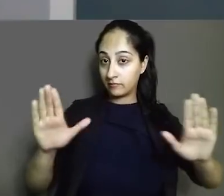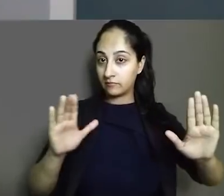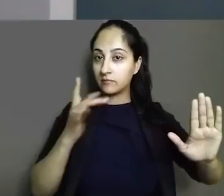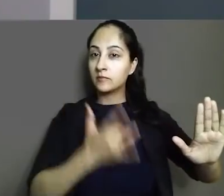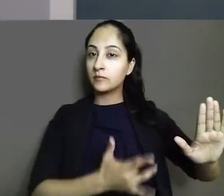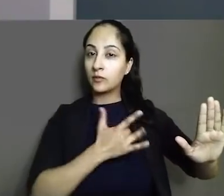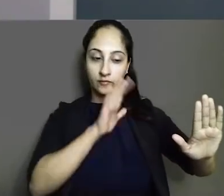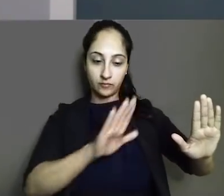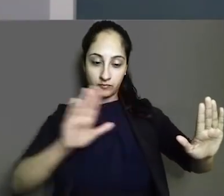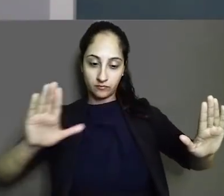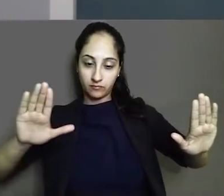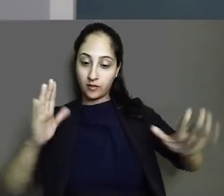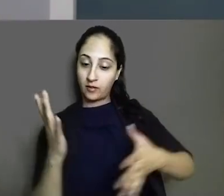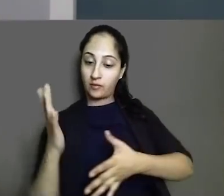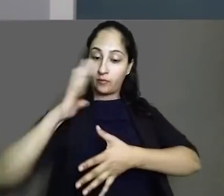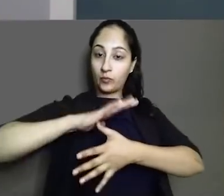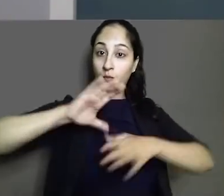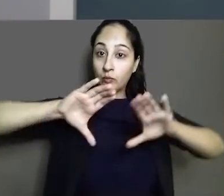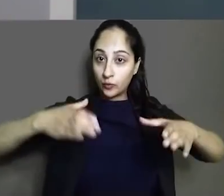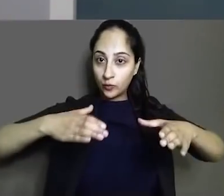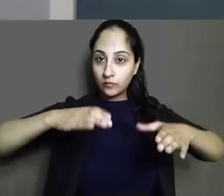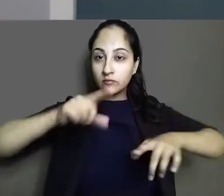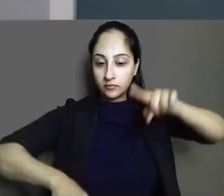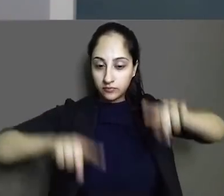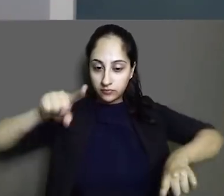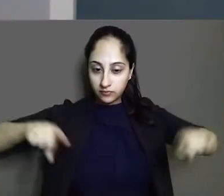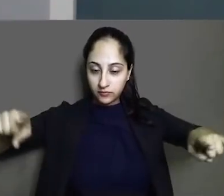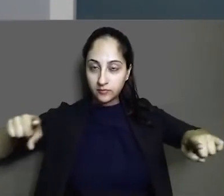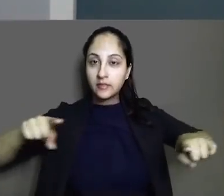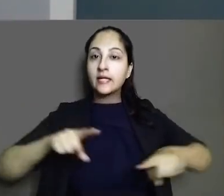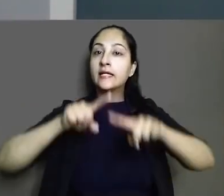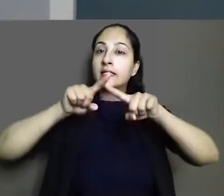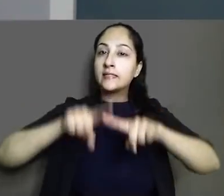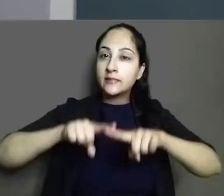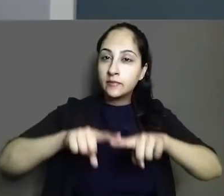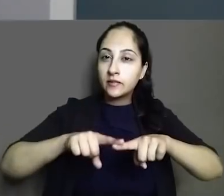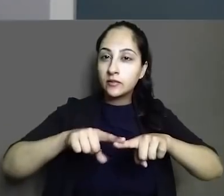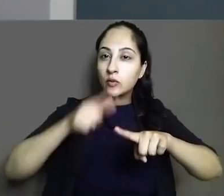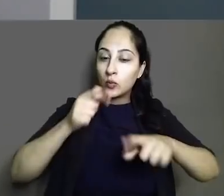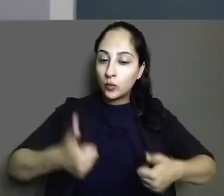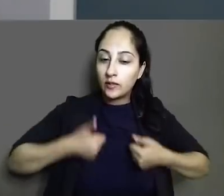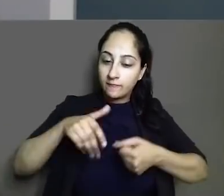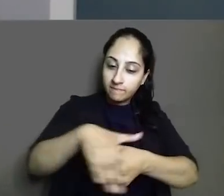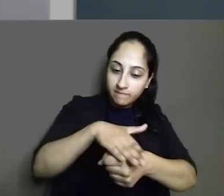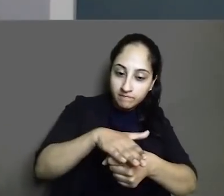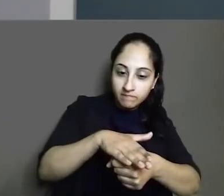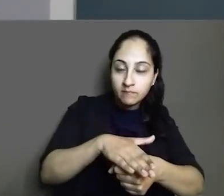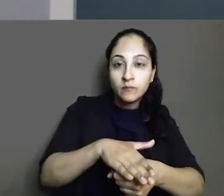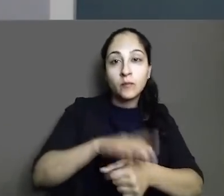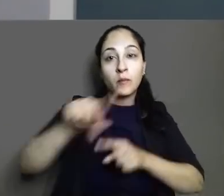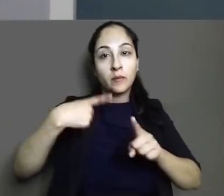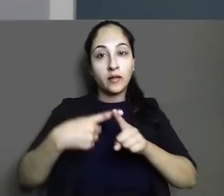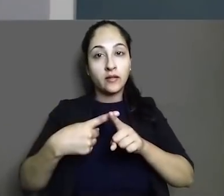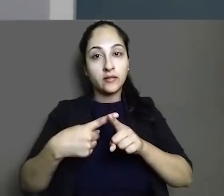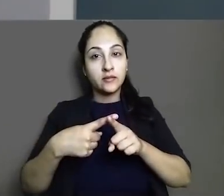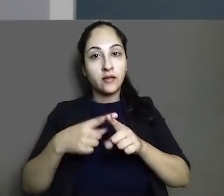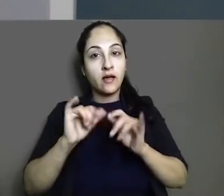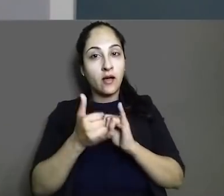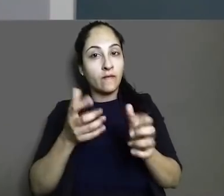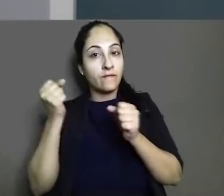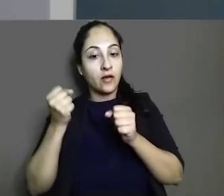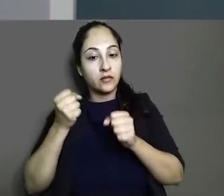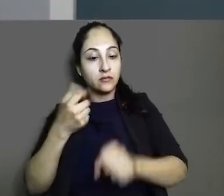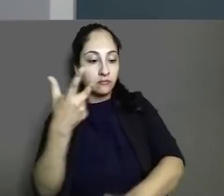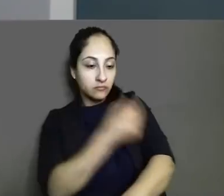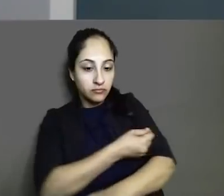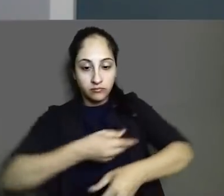the priority groups may differ between provinces because of the differences in logistics and epidemiology. But let's talk about